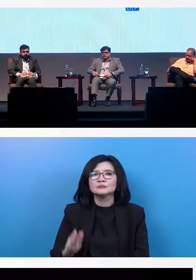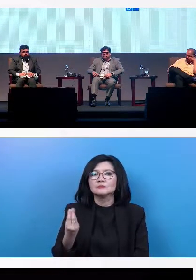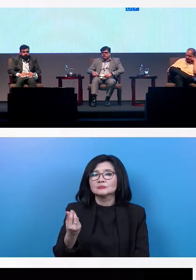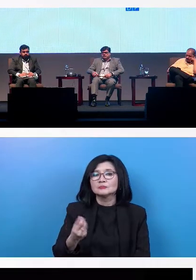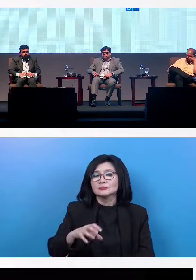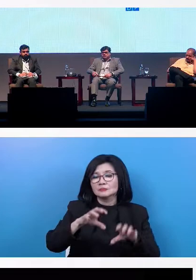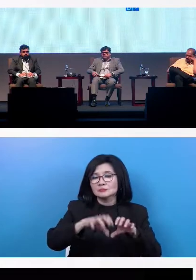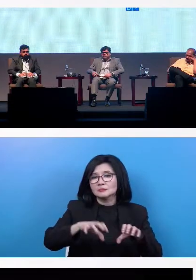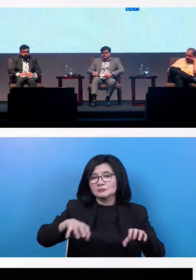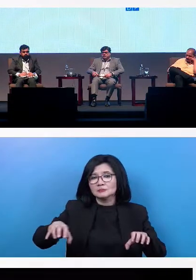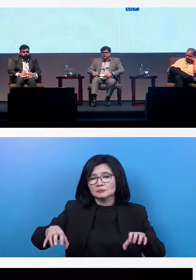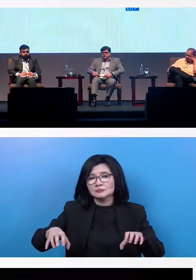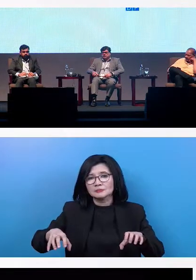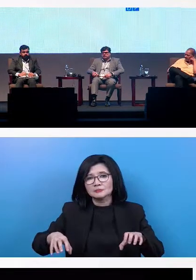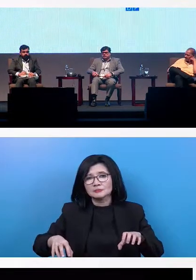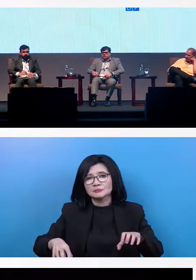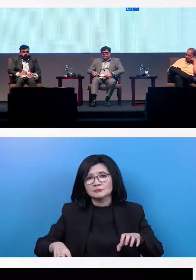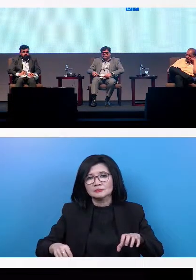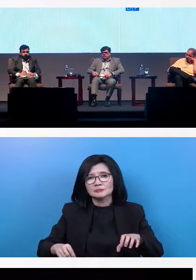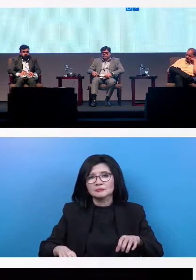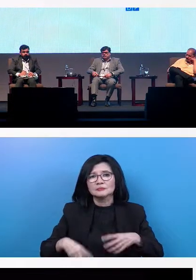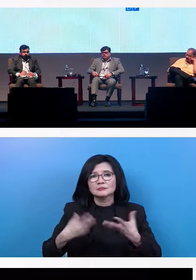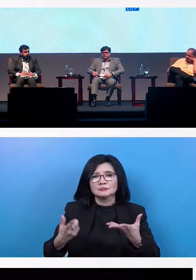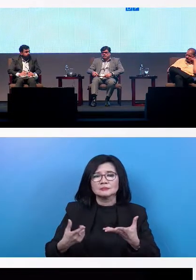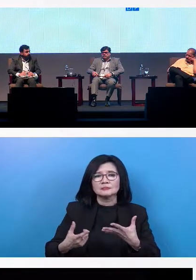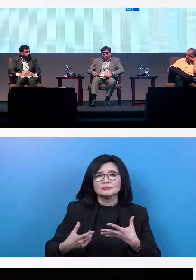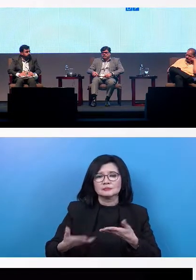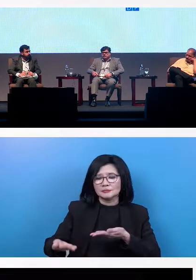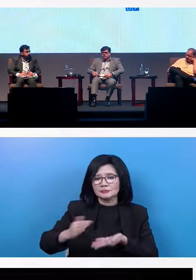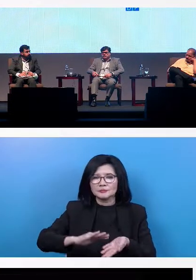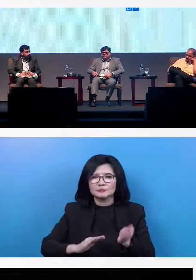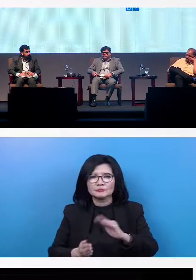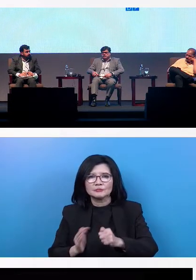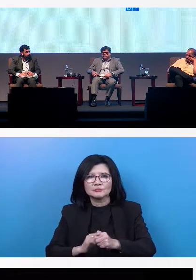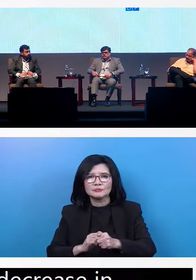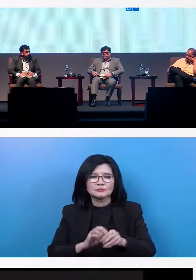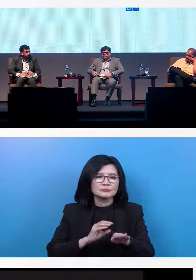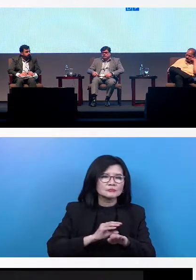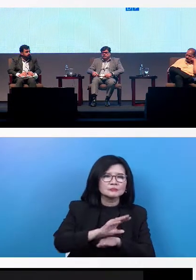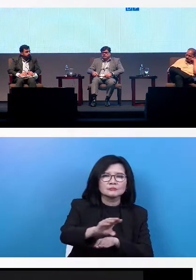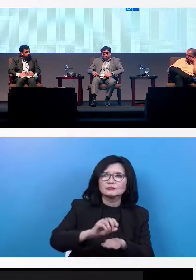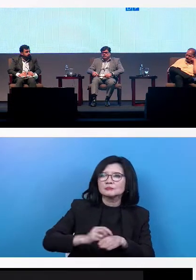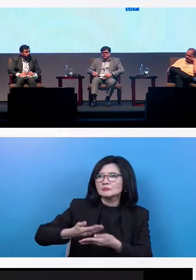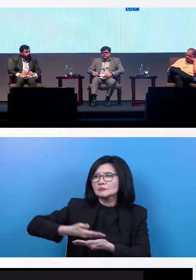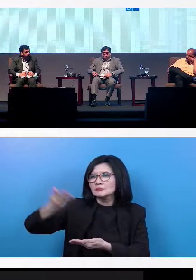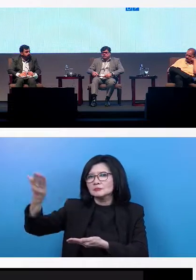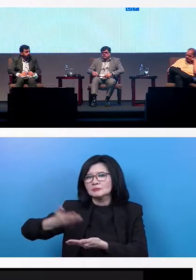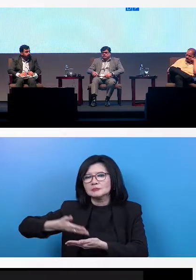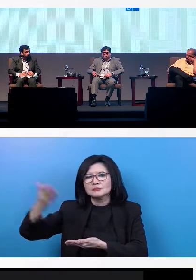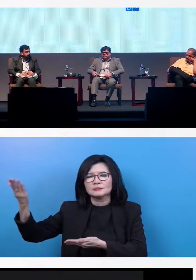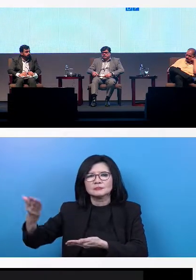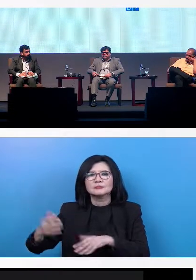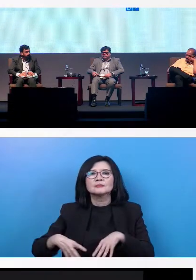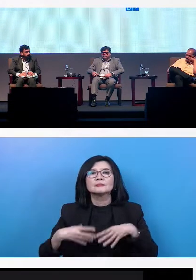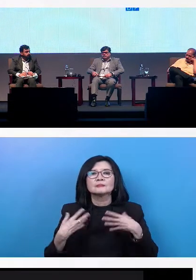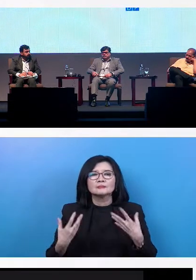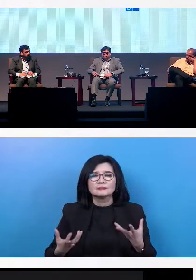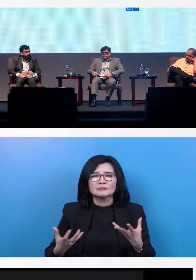to harvest, package, and export those. How would all of these factors put together